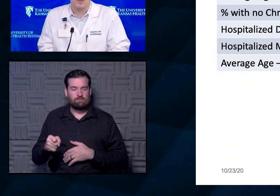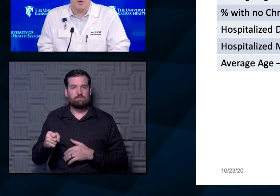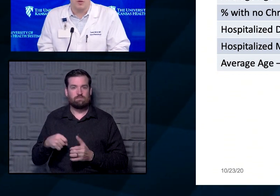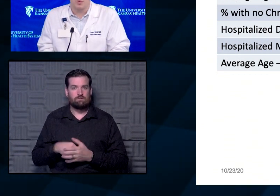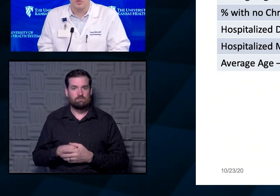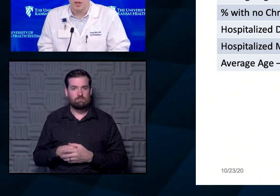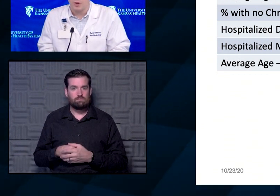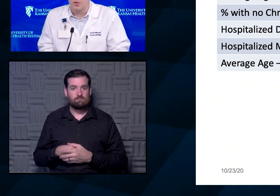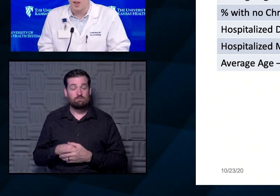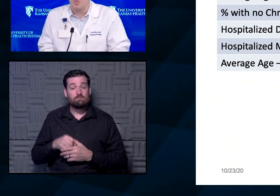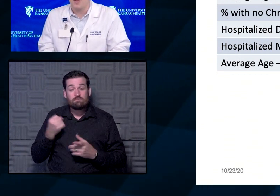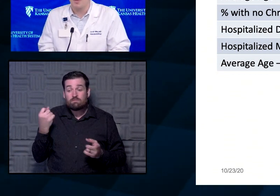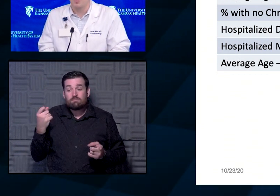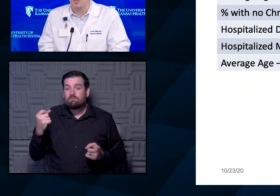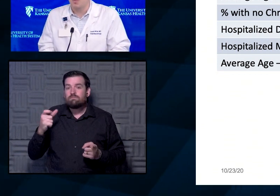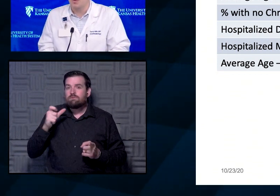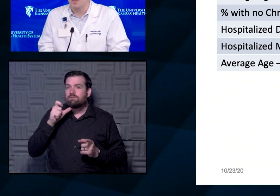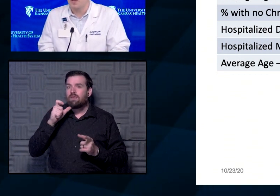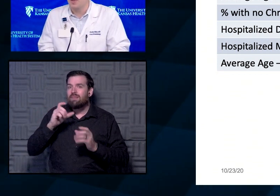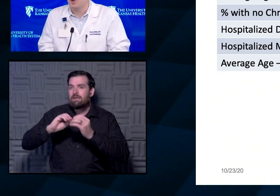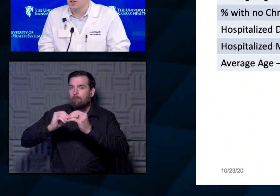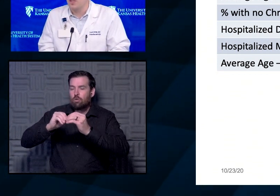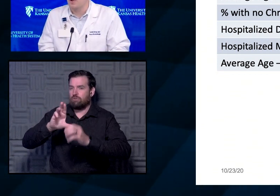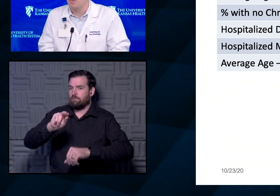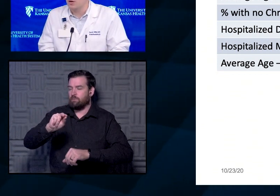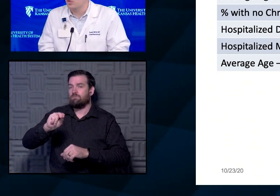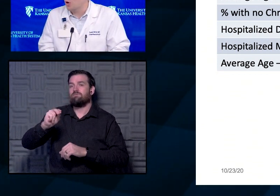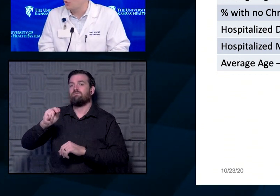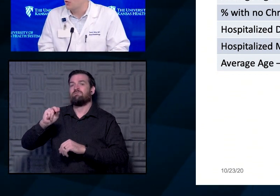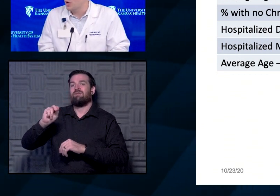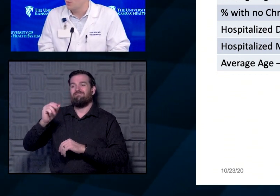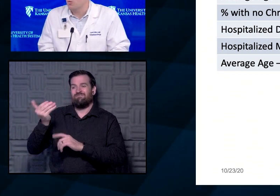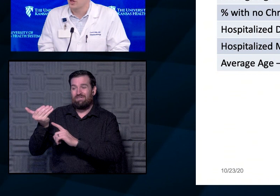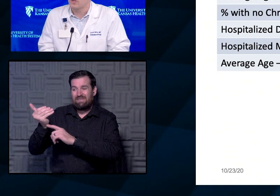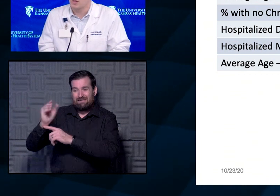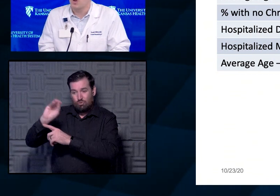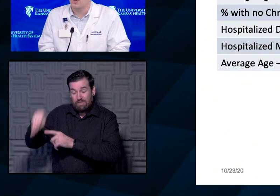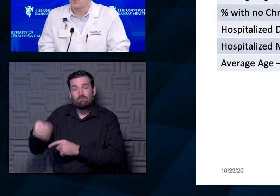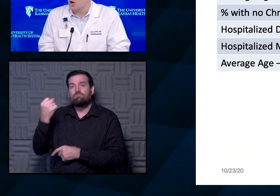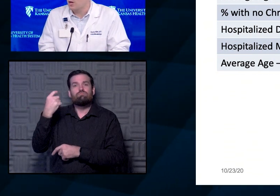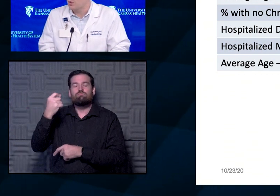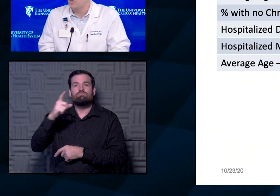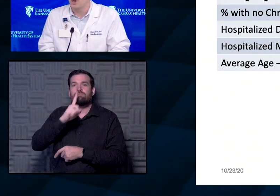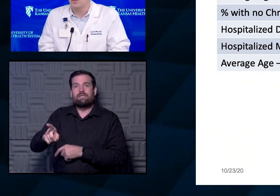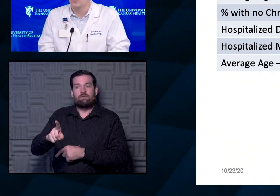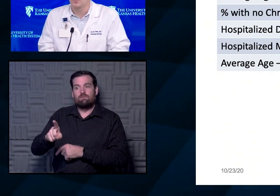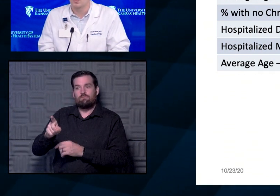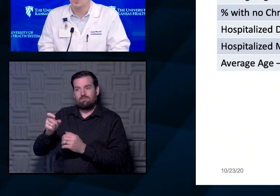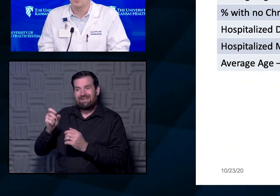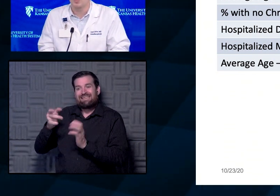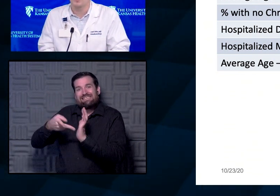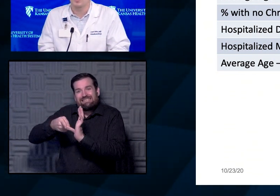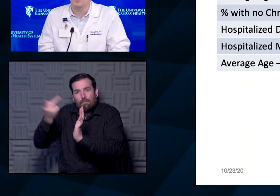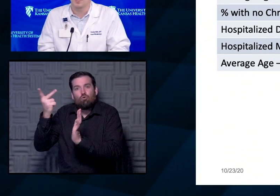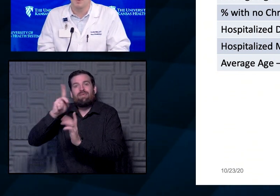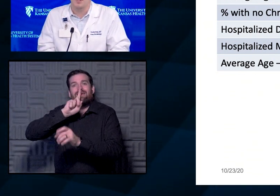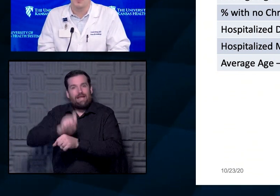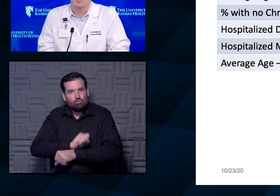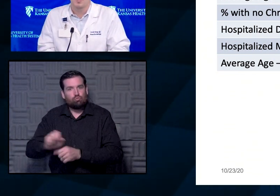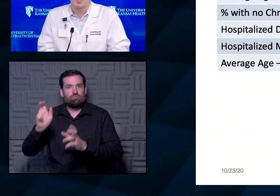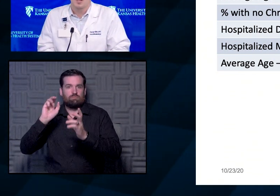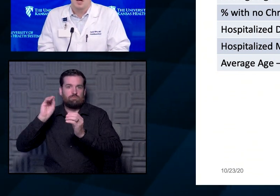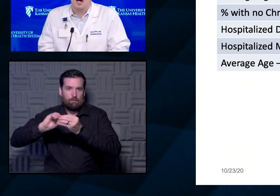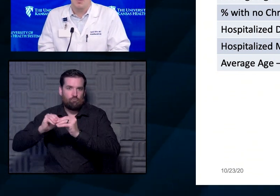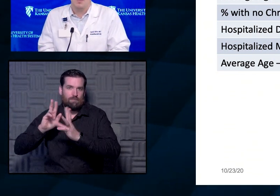that's 3 times the percentage, not 3 times the number. 15% of a much larger number, really double the raw number of patients, is a pretty significant